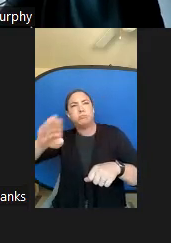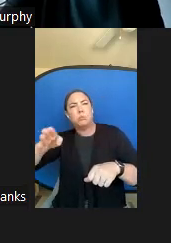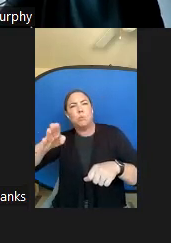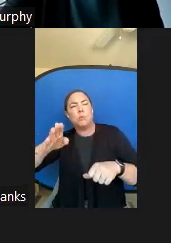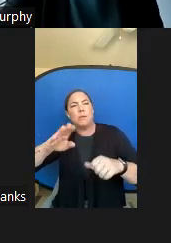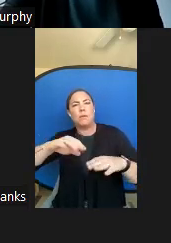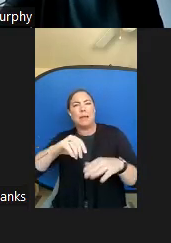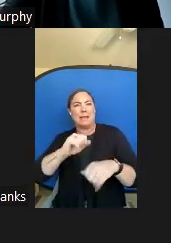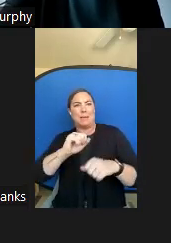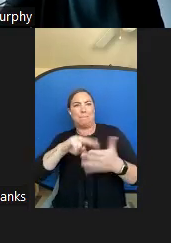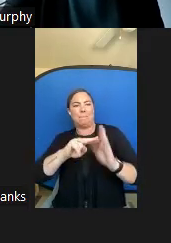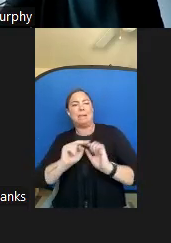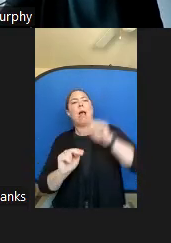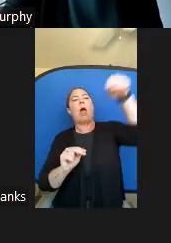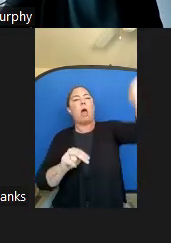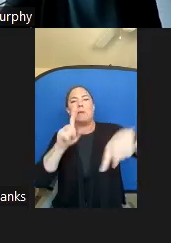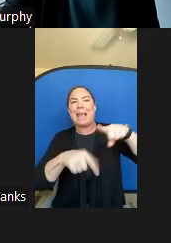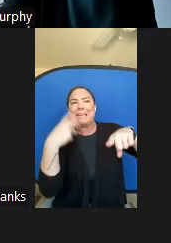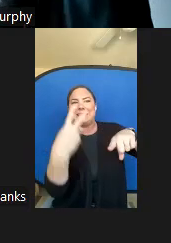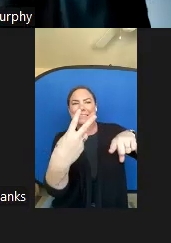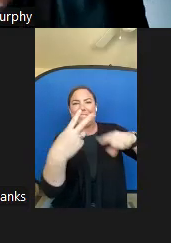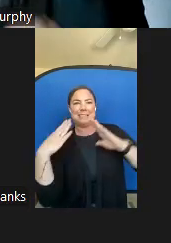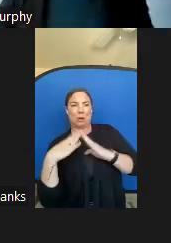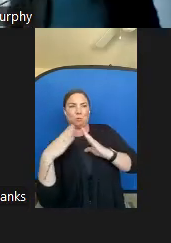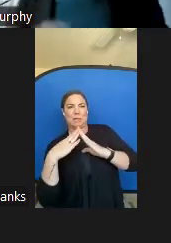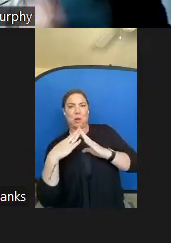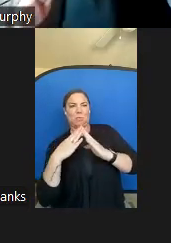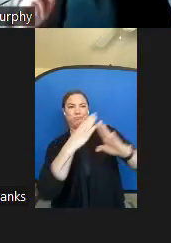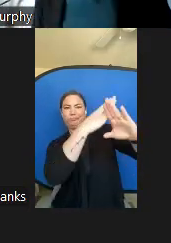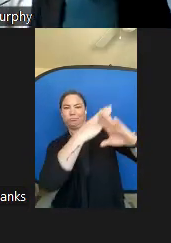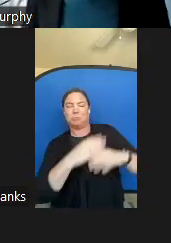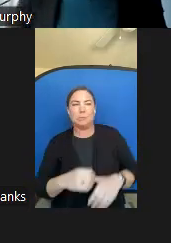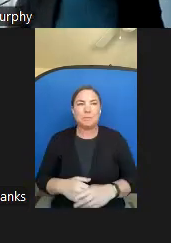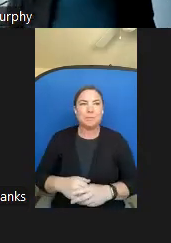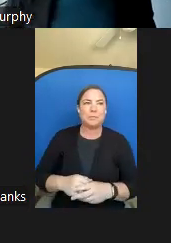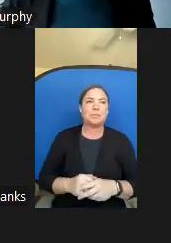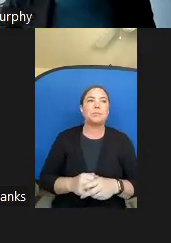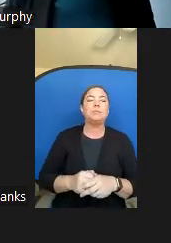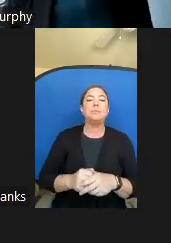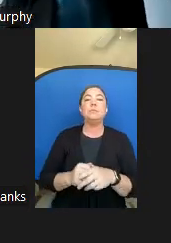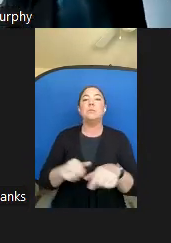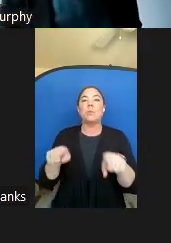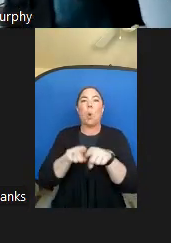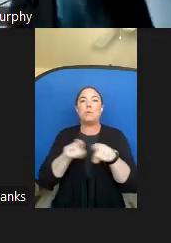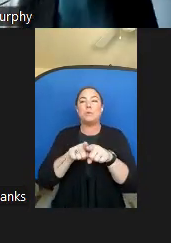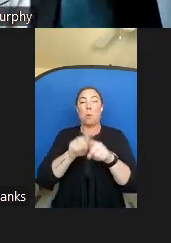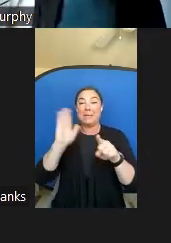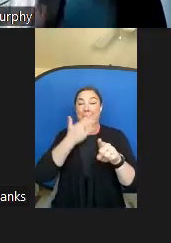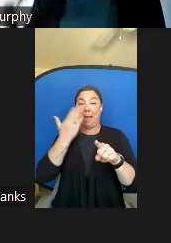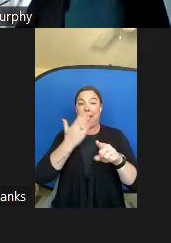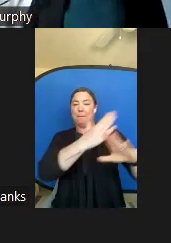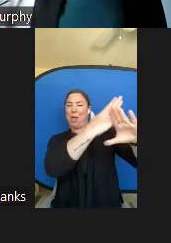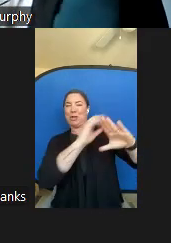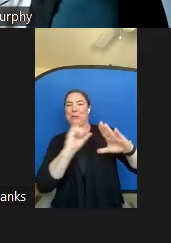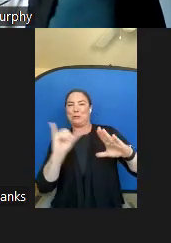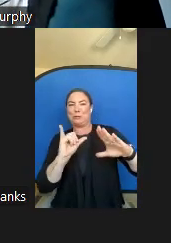of those workshops from the downtown area. It was also downwind of the downtown area. And